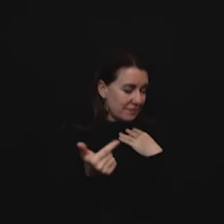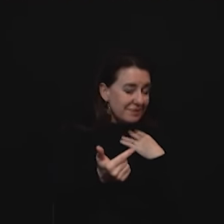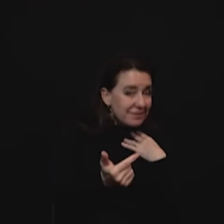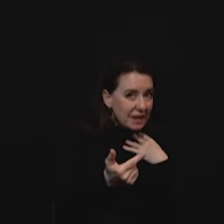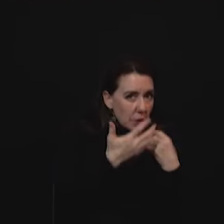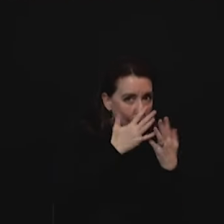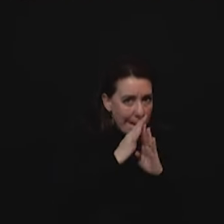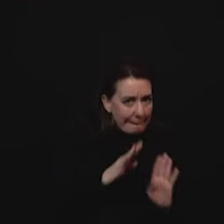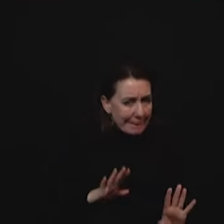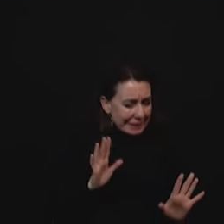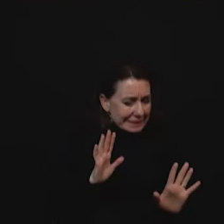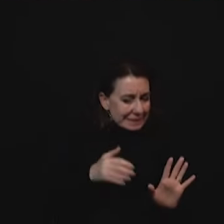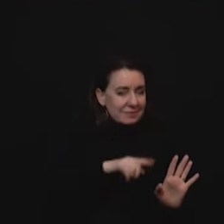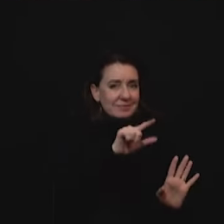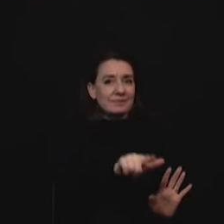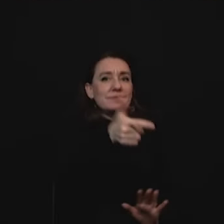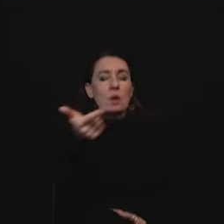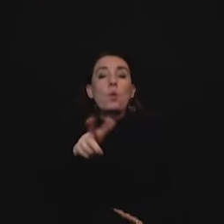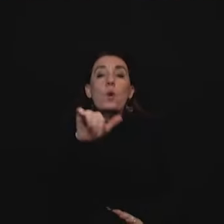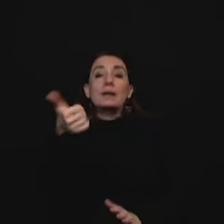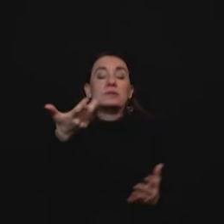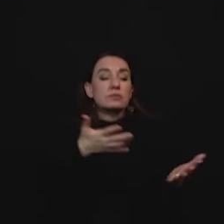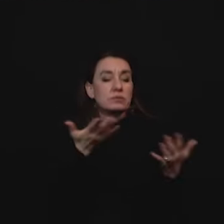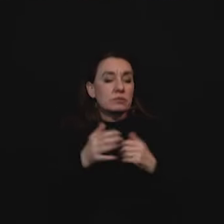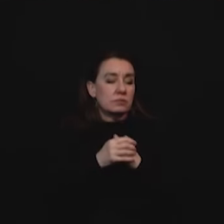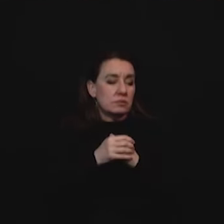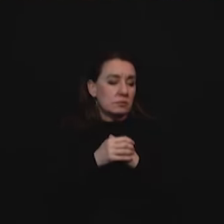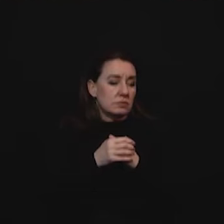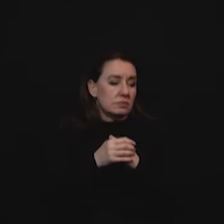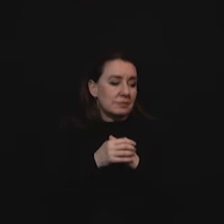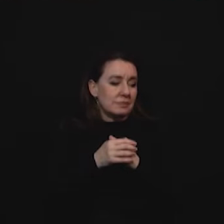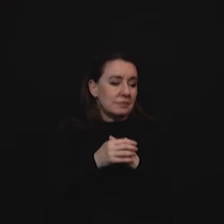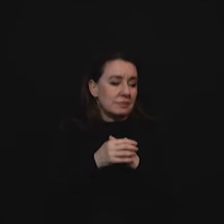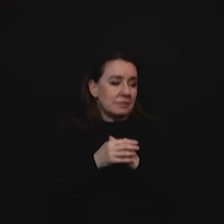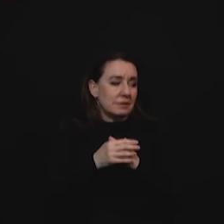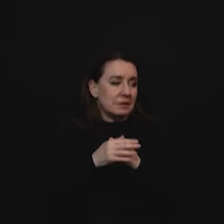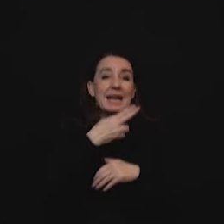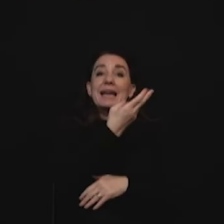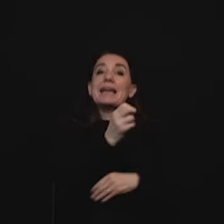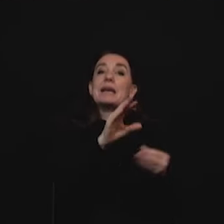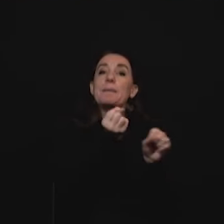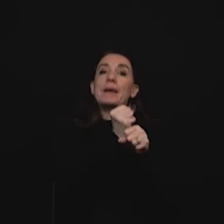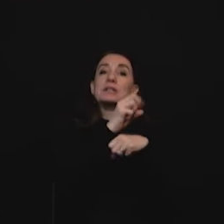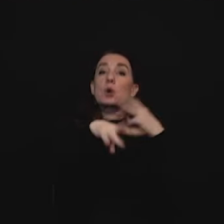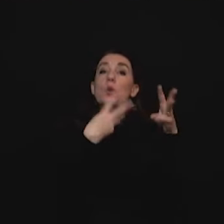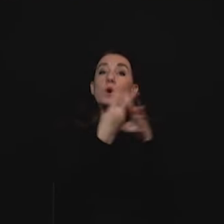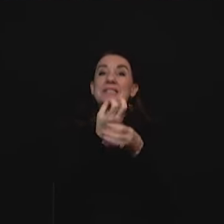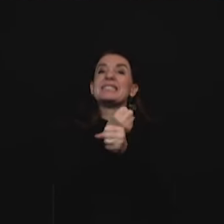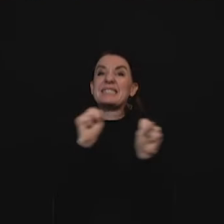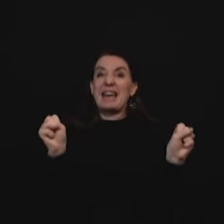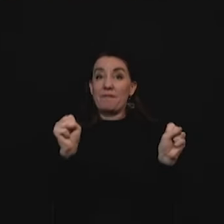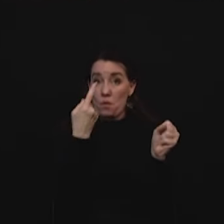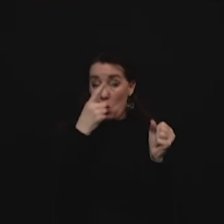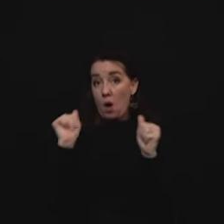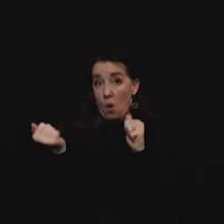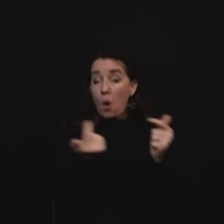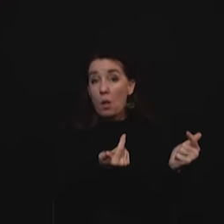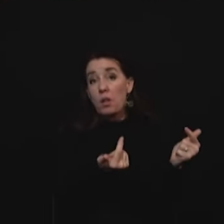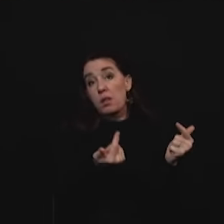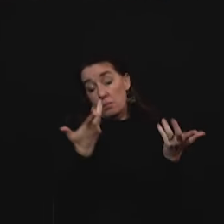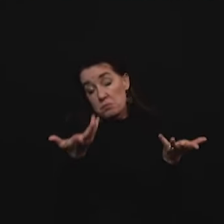It's okay. We'll come back to you. What do you think? What else do presidents do? He makes the world safe forever. Makes the world safe forever, or at least for